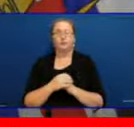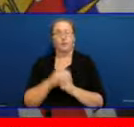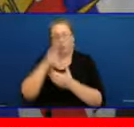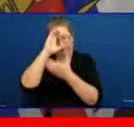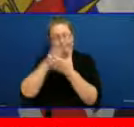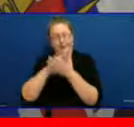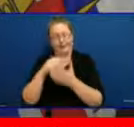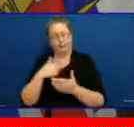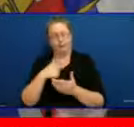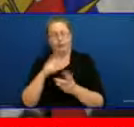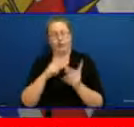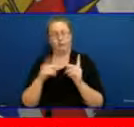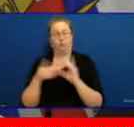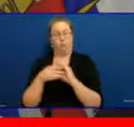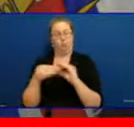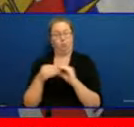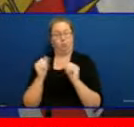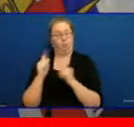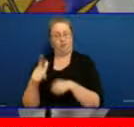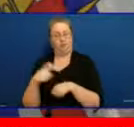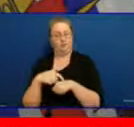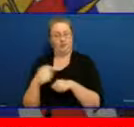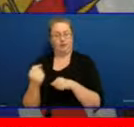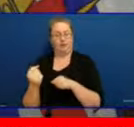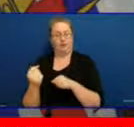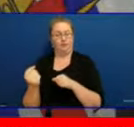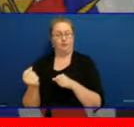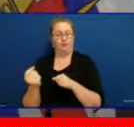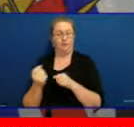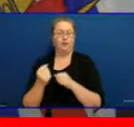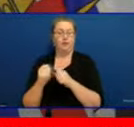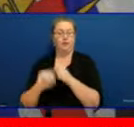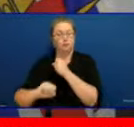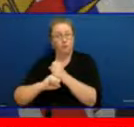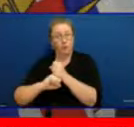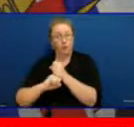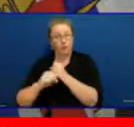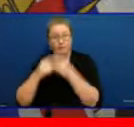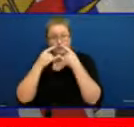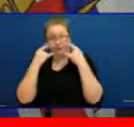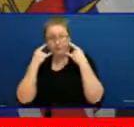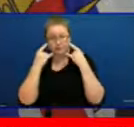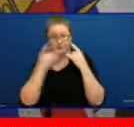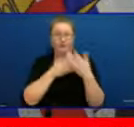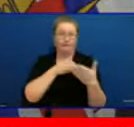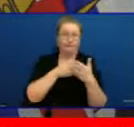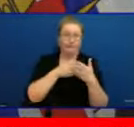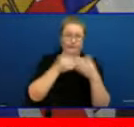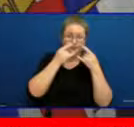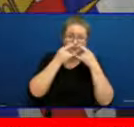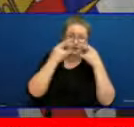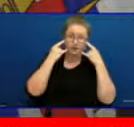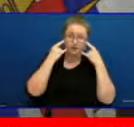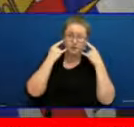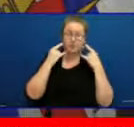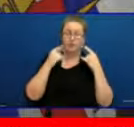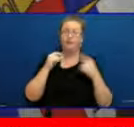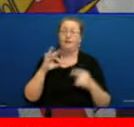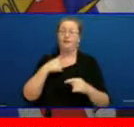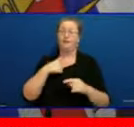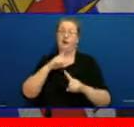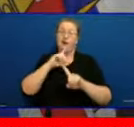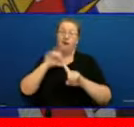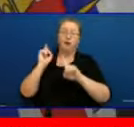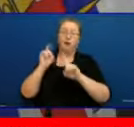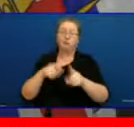say, believe me, I get as many on one side as the other. Mandating masks is not something that is going to